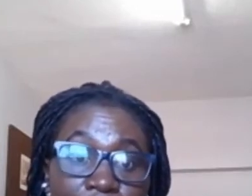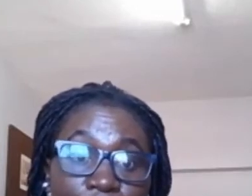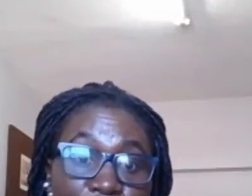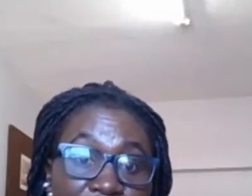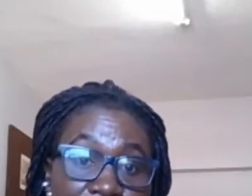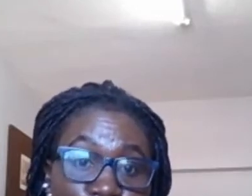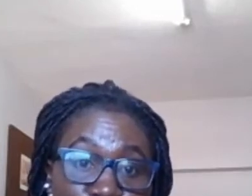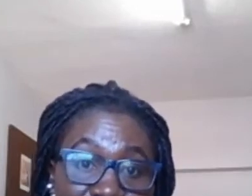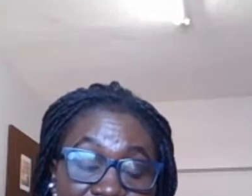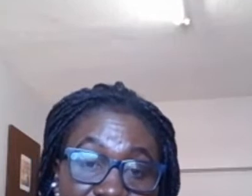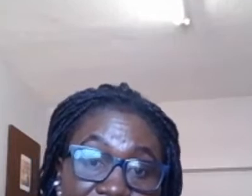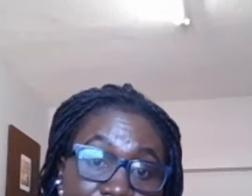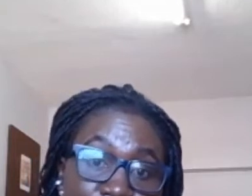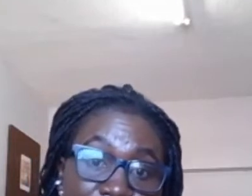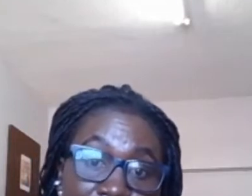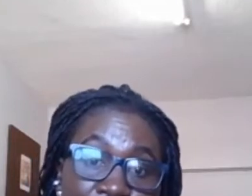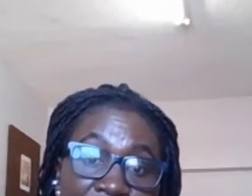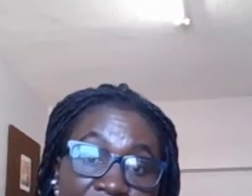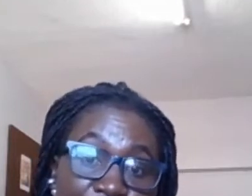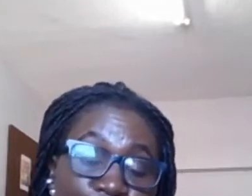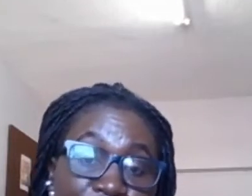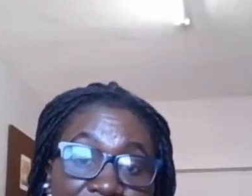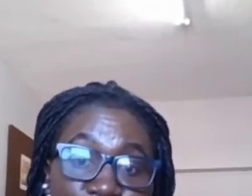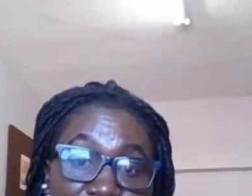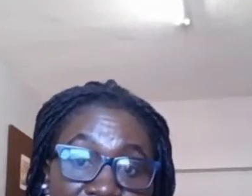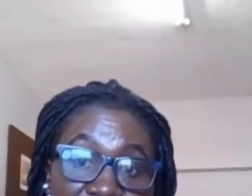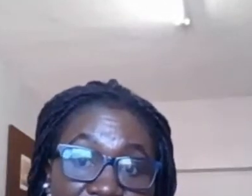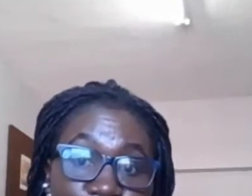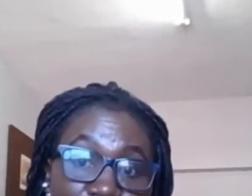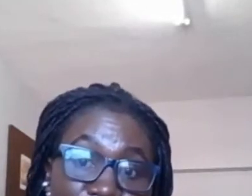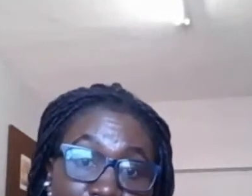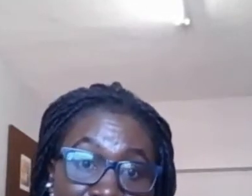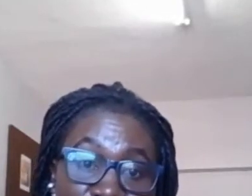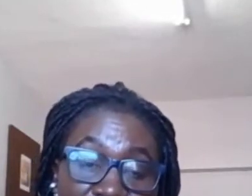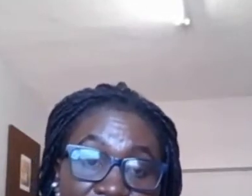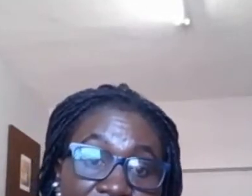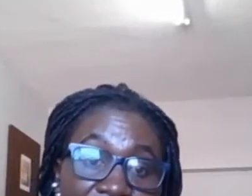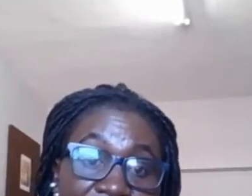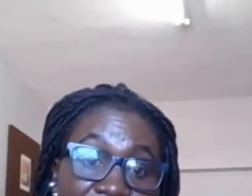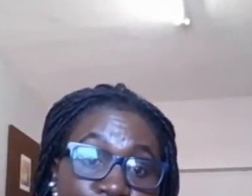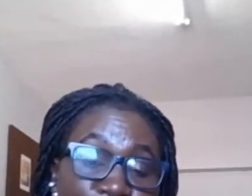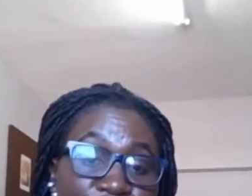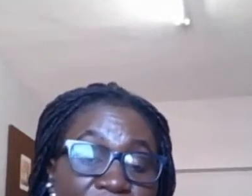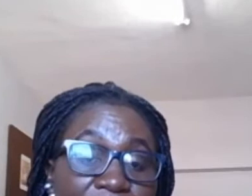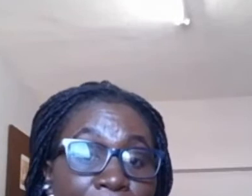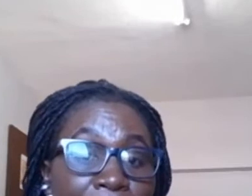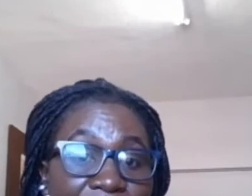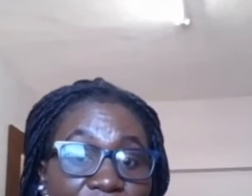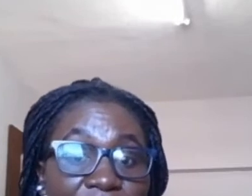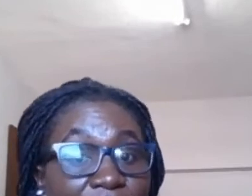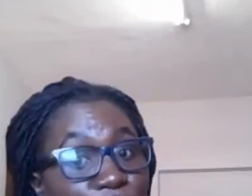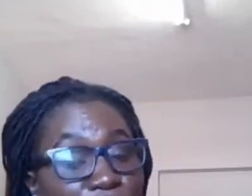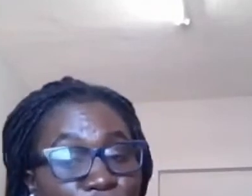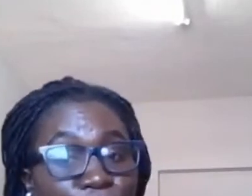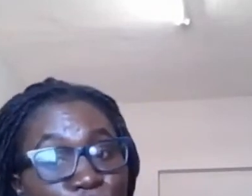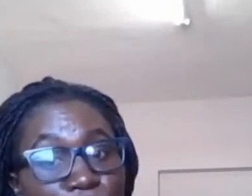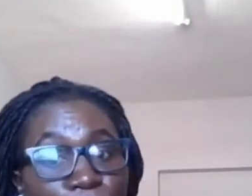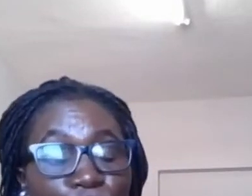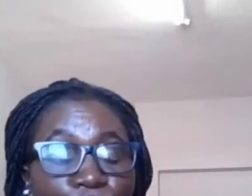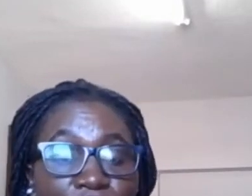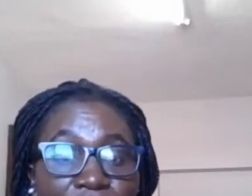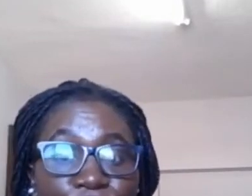short, which is headquartered here in Namibia. I work as the research and education manager, and in this position, I manage an